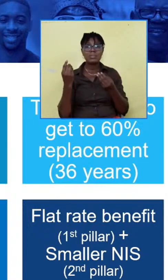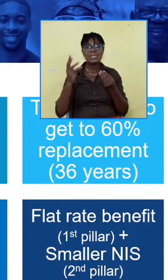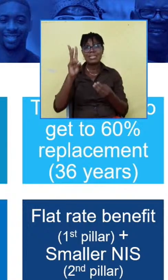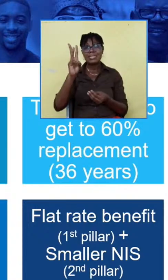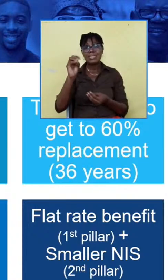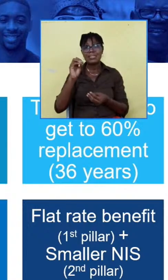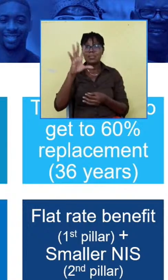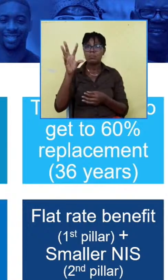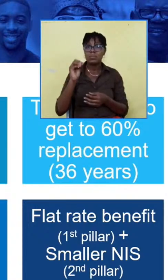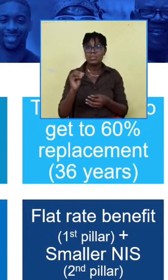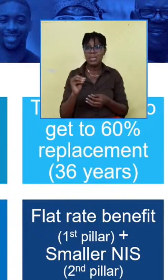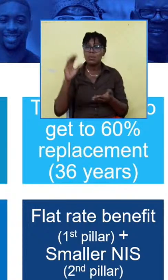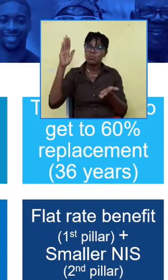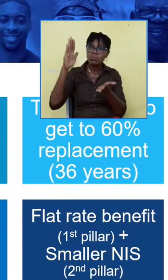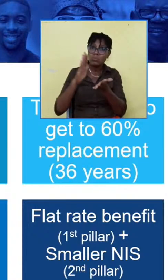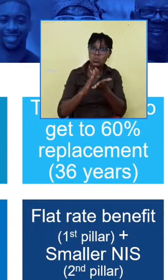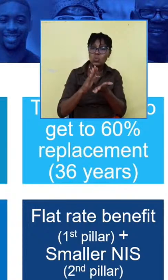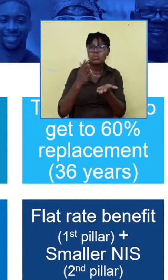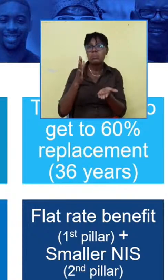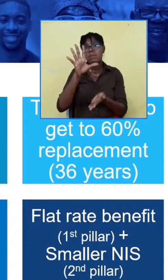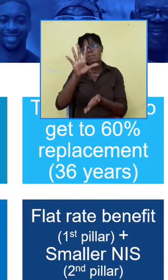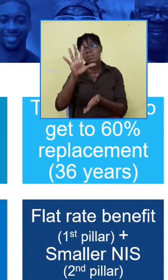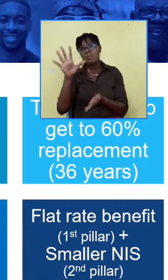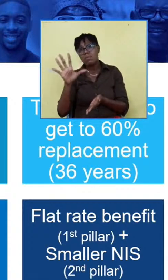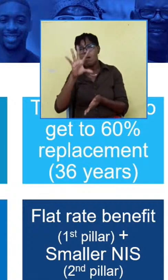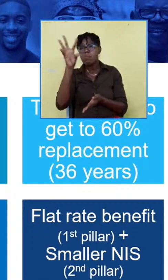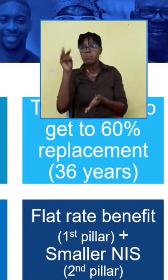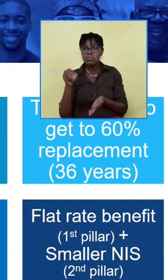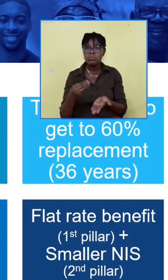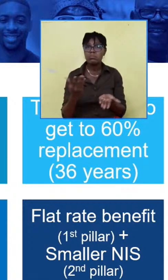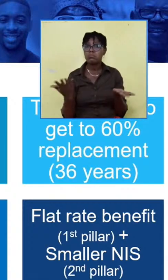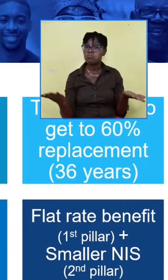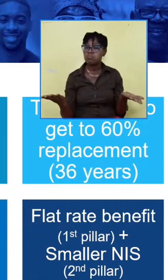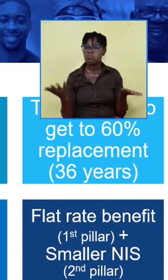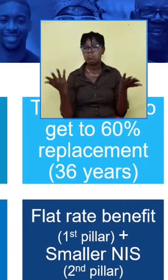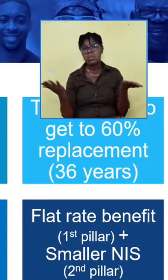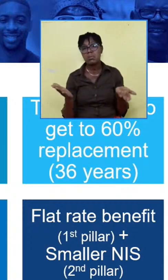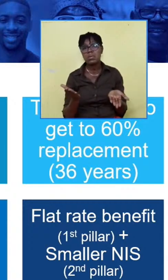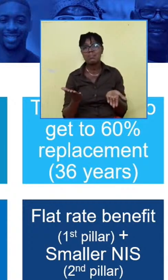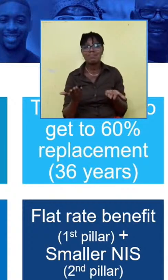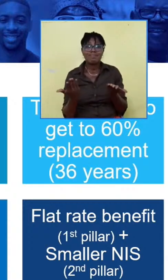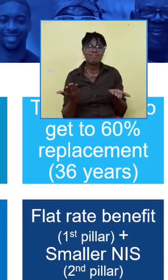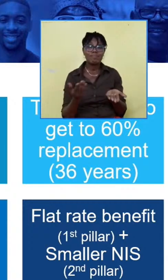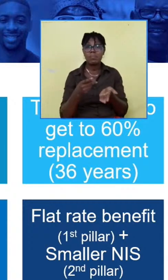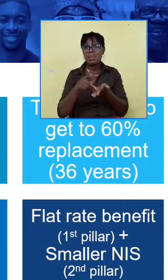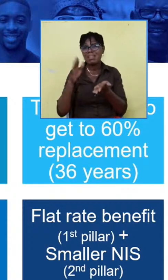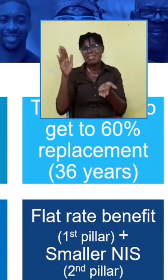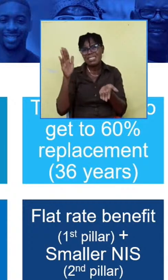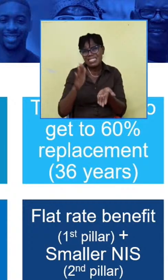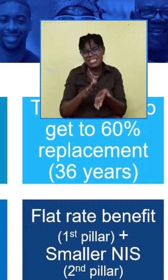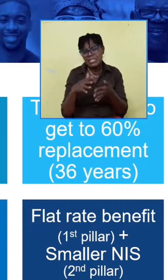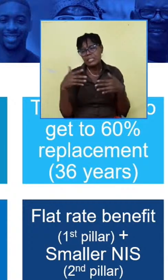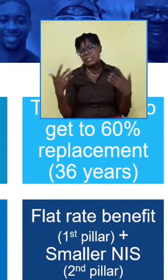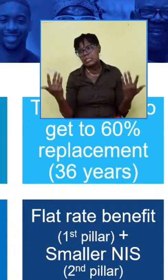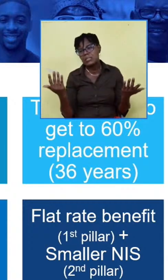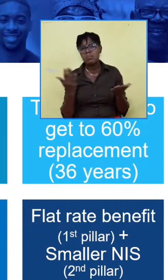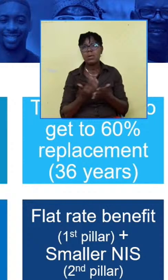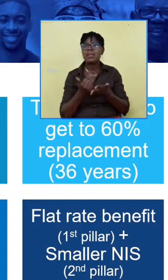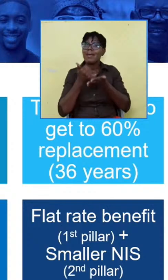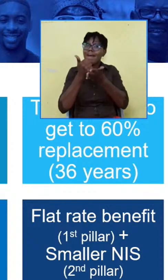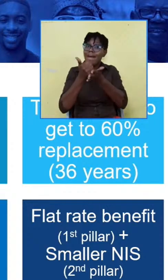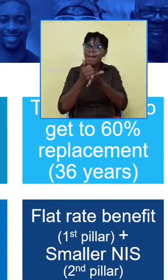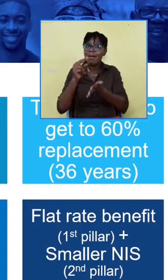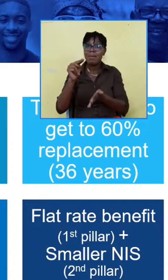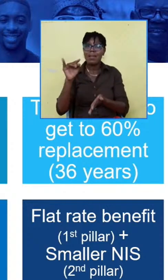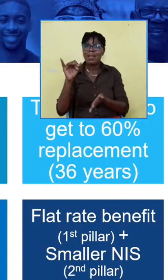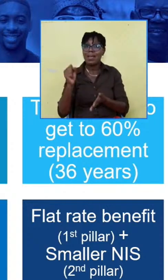60% to possibly 55%. So again, a less generous system overall that can help make it more